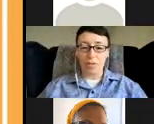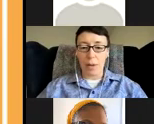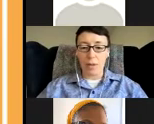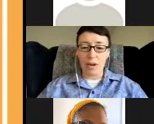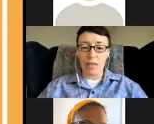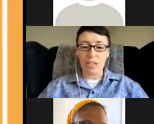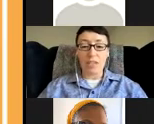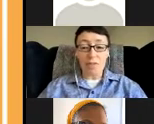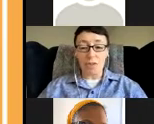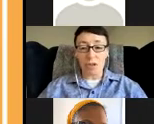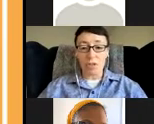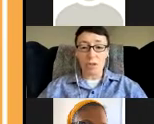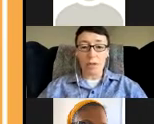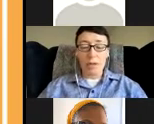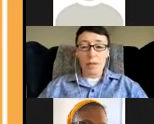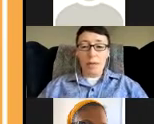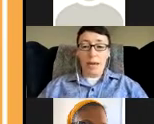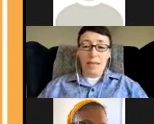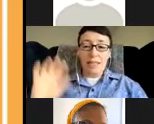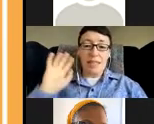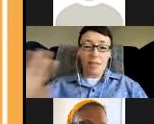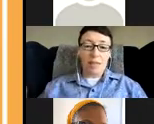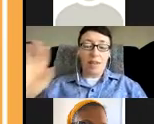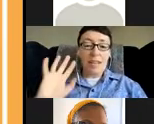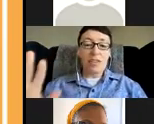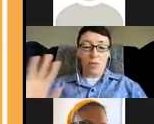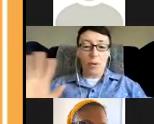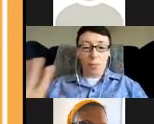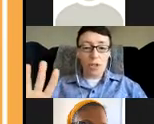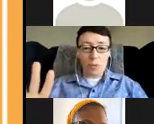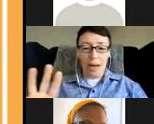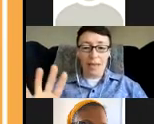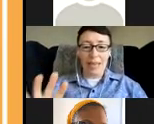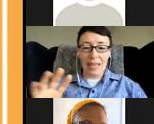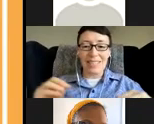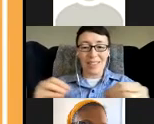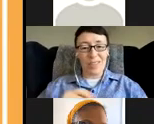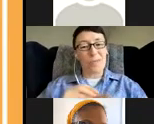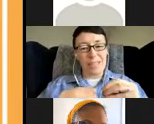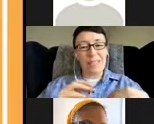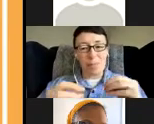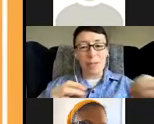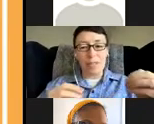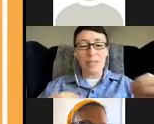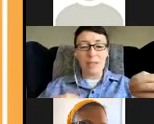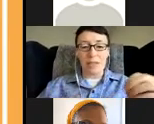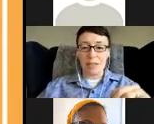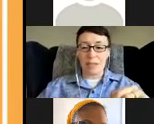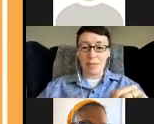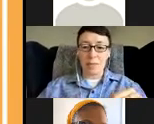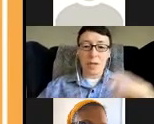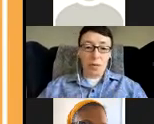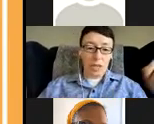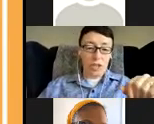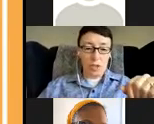of the family regulation infrastructure. And indeed, there is growing pushback against the racism built into the